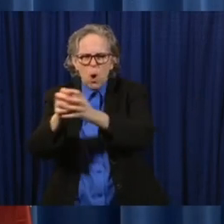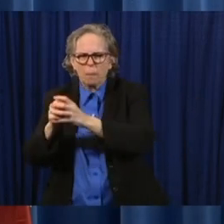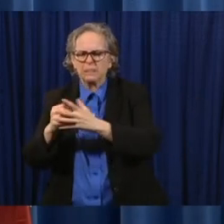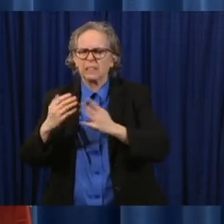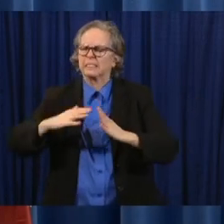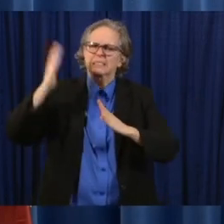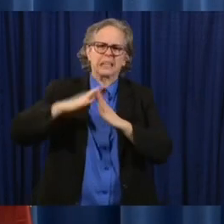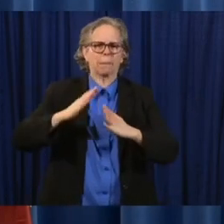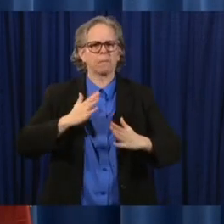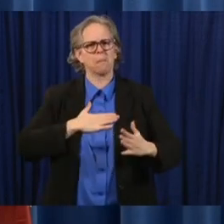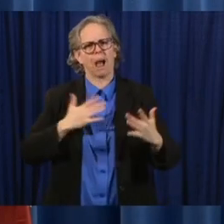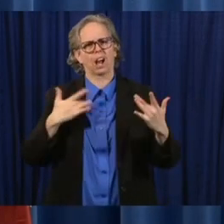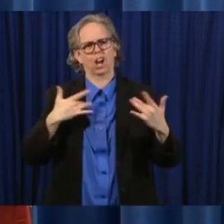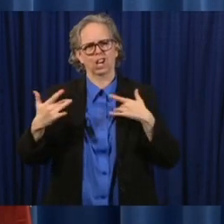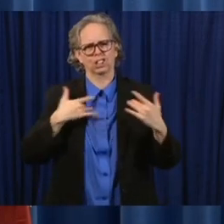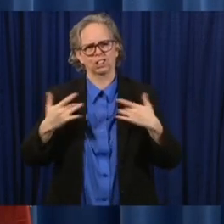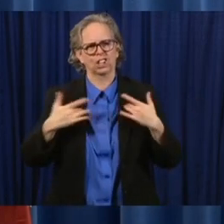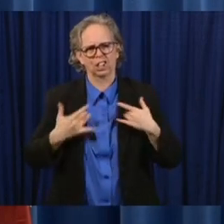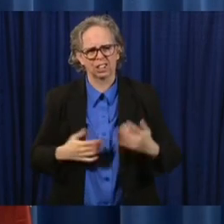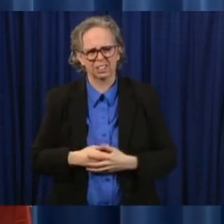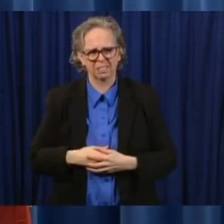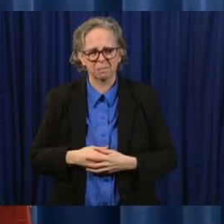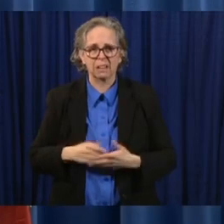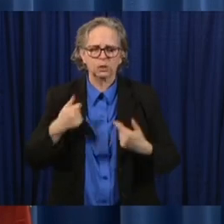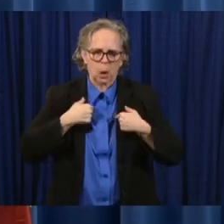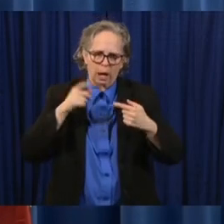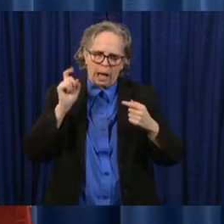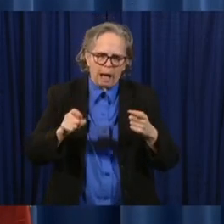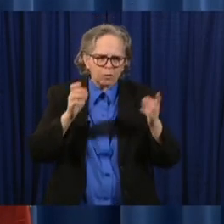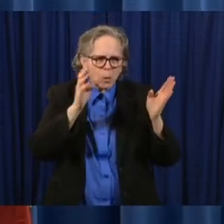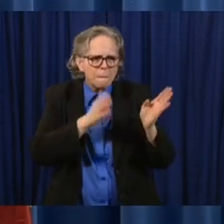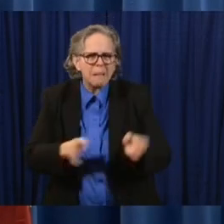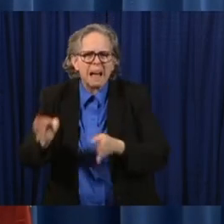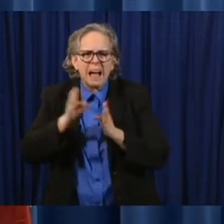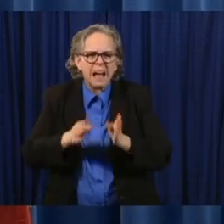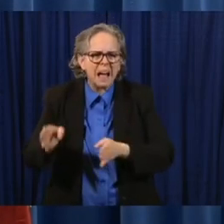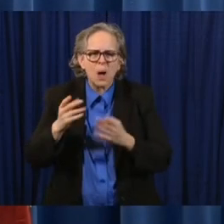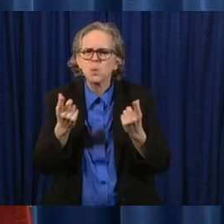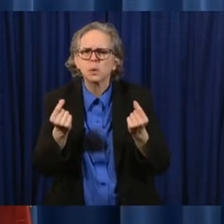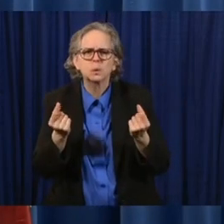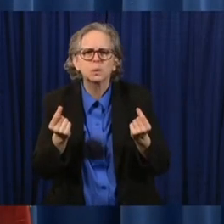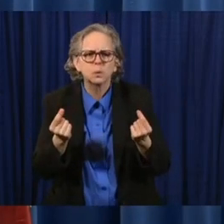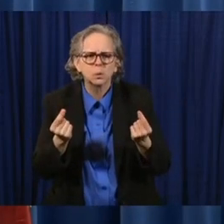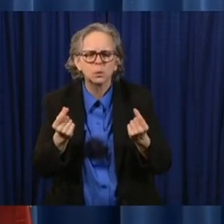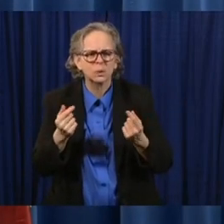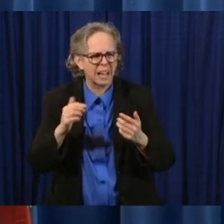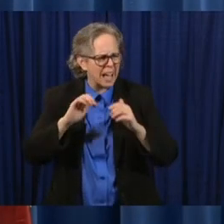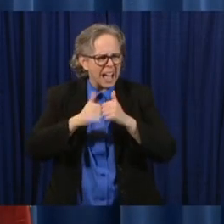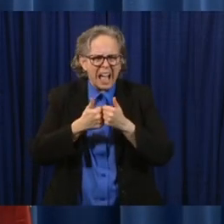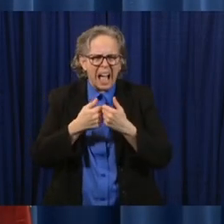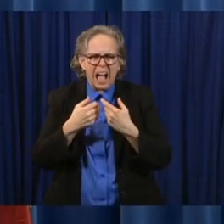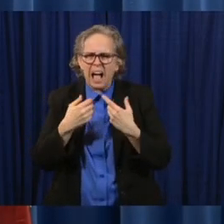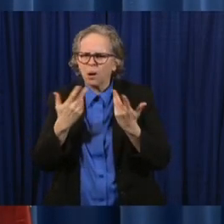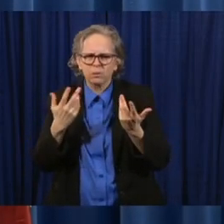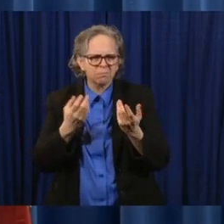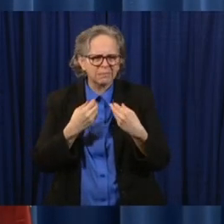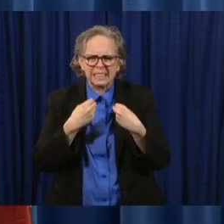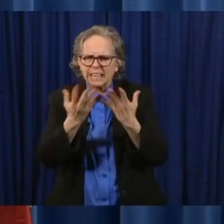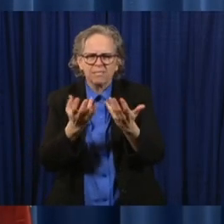as we plan ahead, and we try to think how are we going to have school, educate our